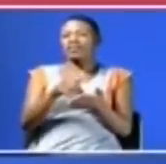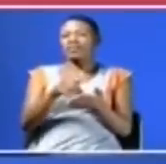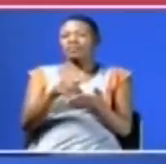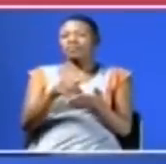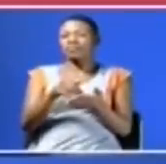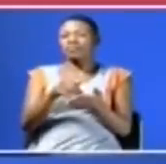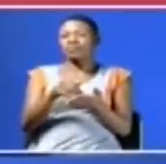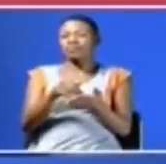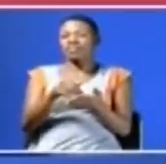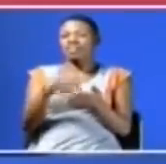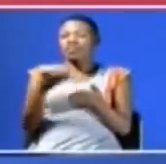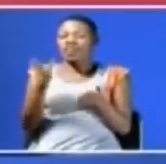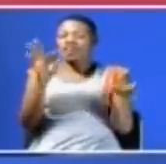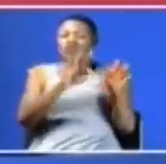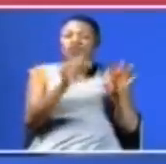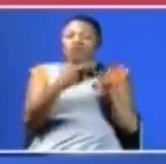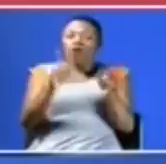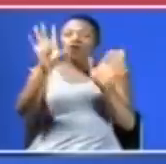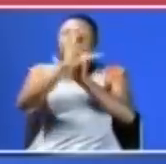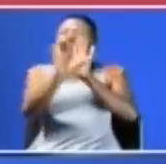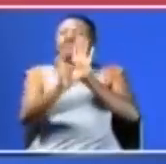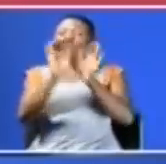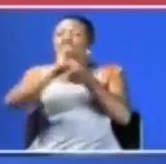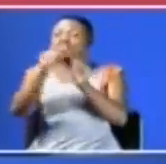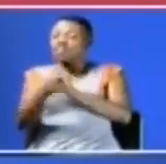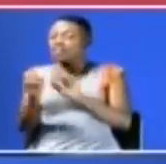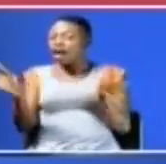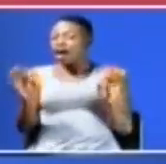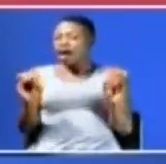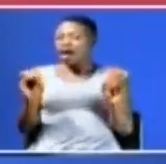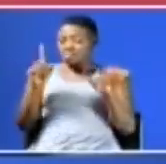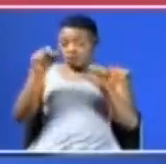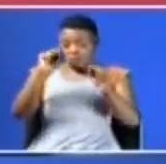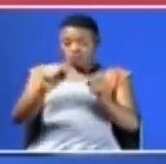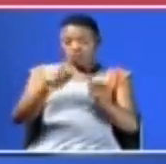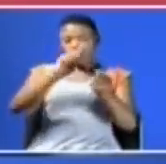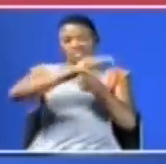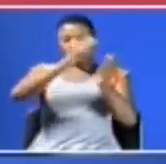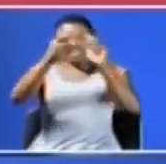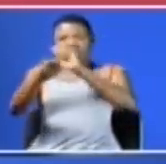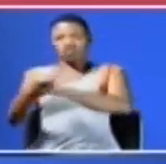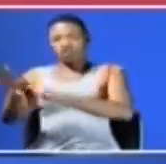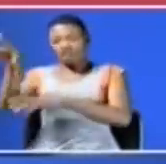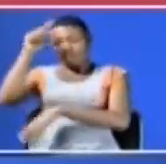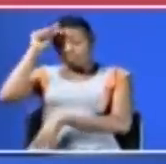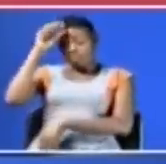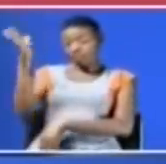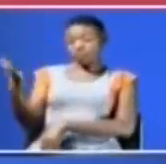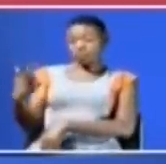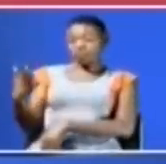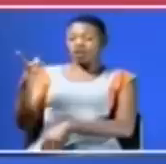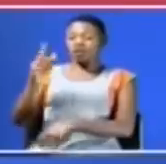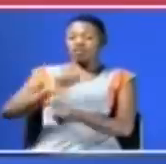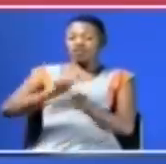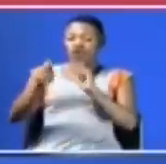a referendum for constitutional reforms. So that would have created a transitional government instrument.